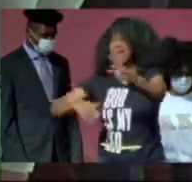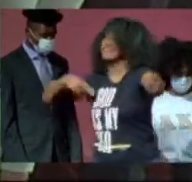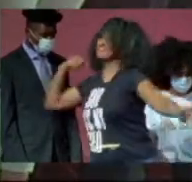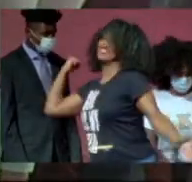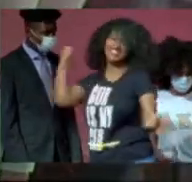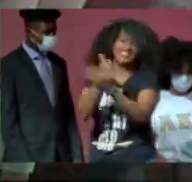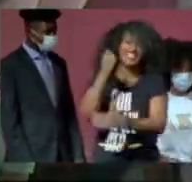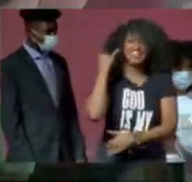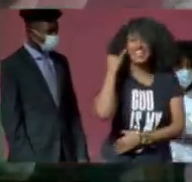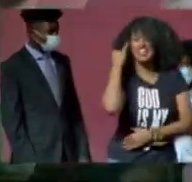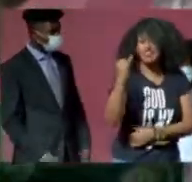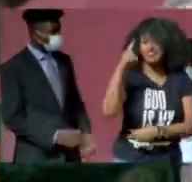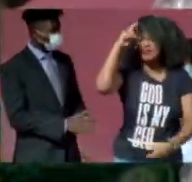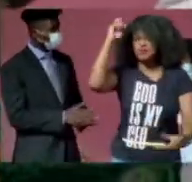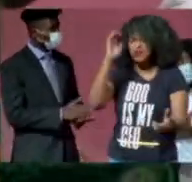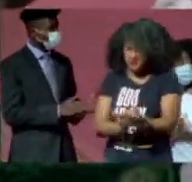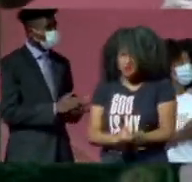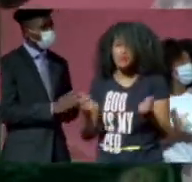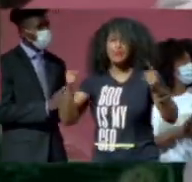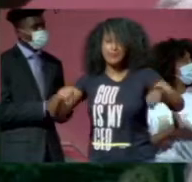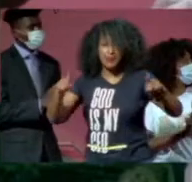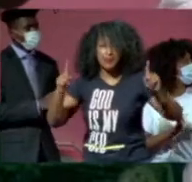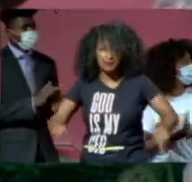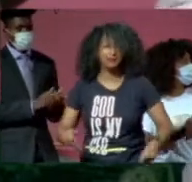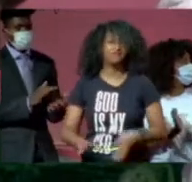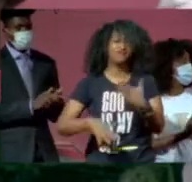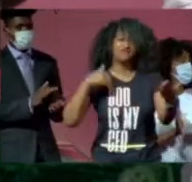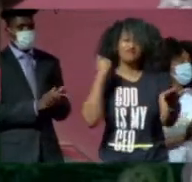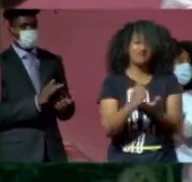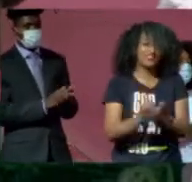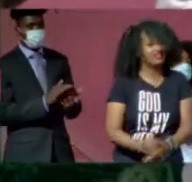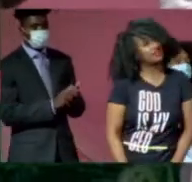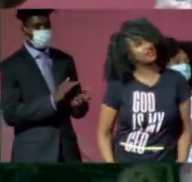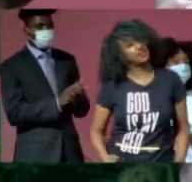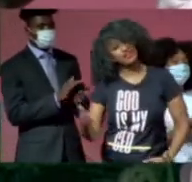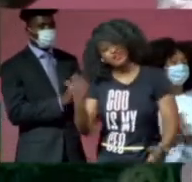you believe it to be so. Oh, don't fool me now.